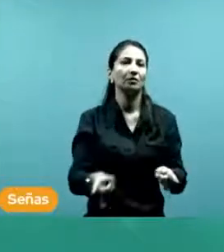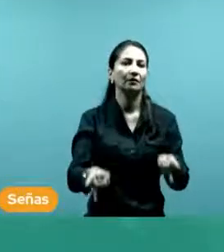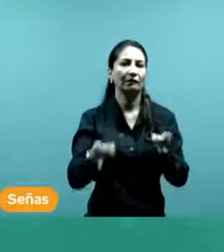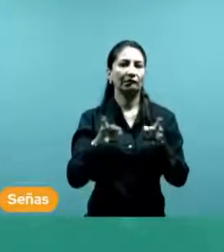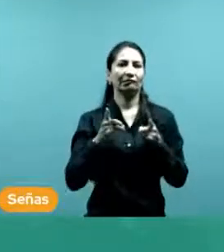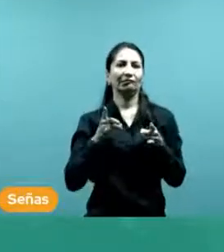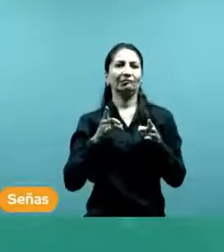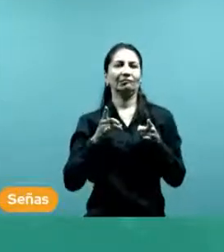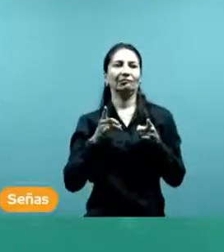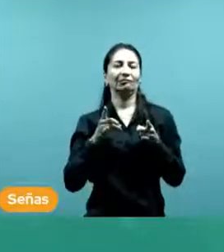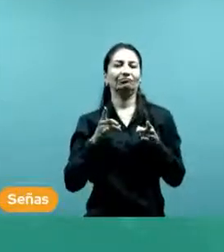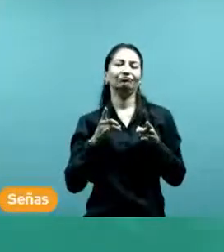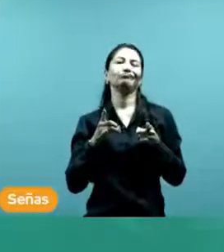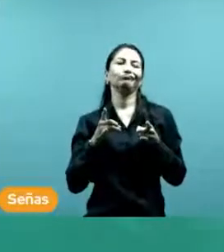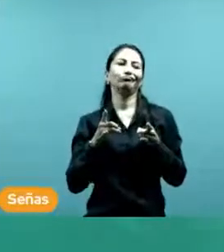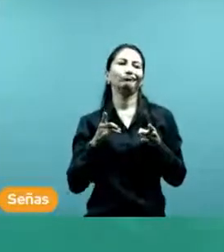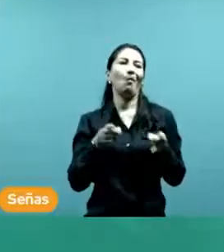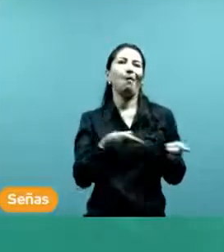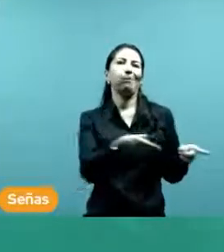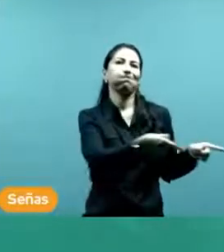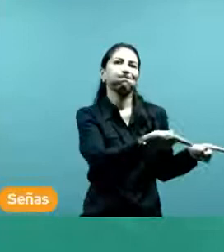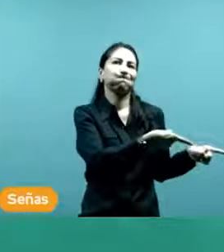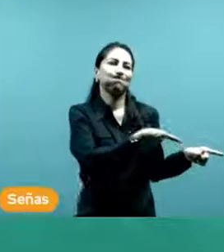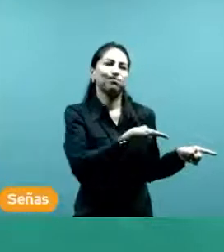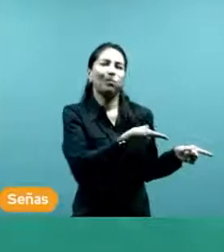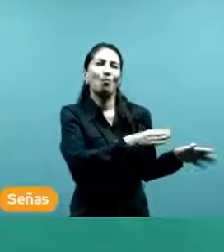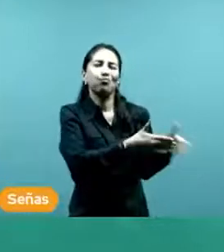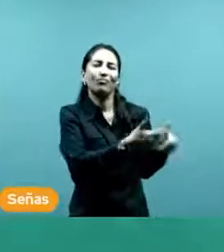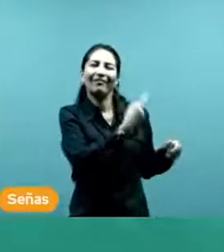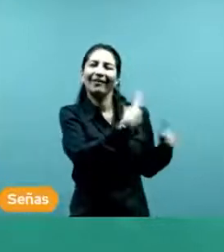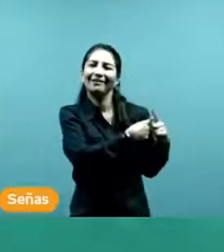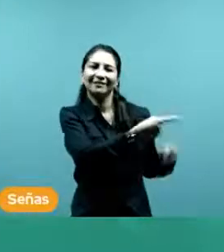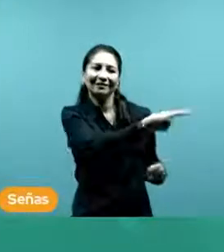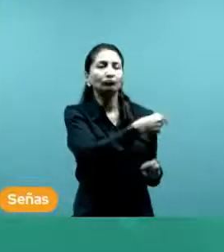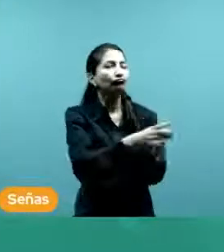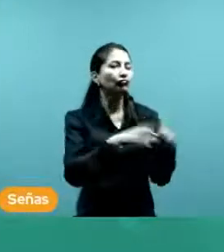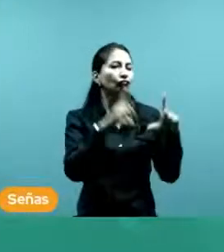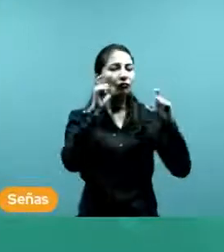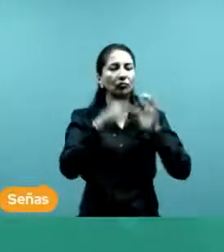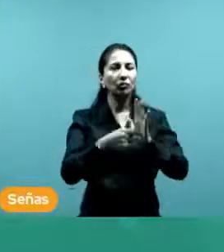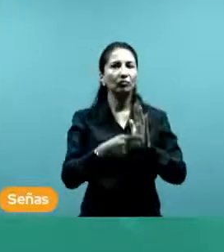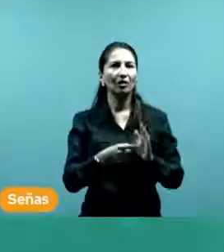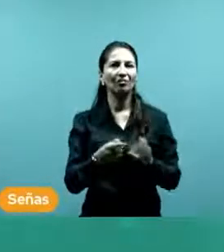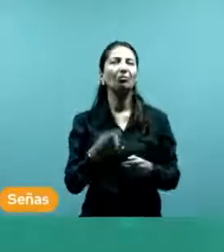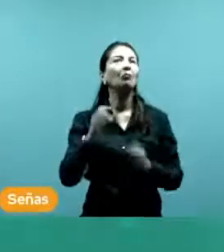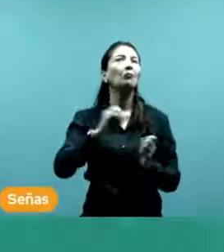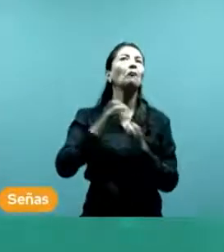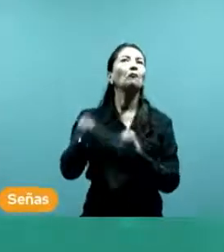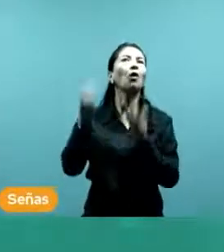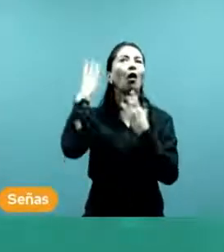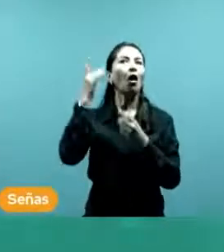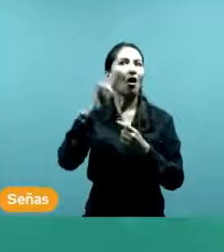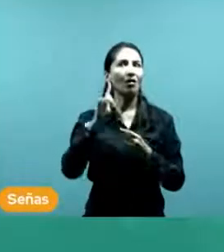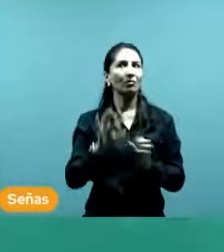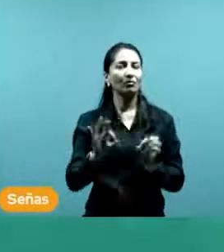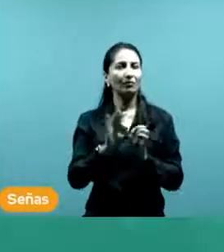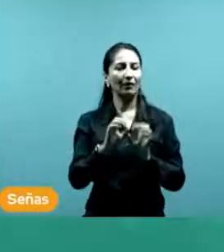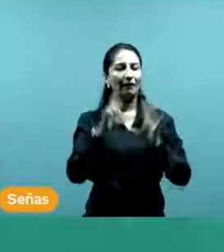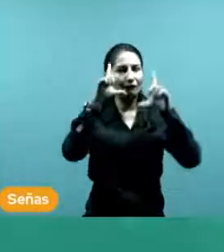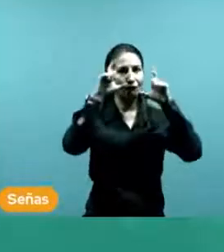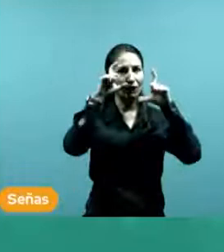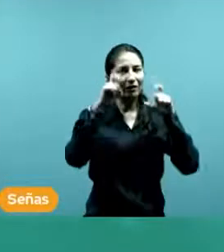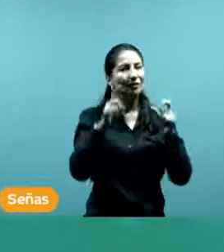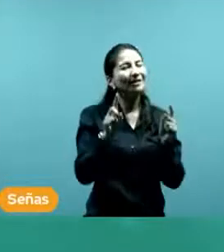feeling that we are together. And queremos it is much este more challenging. Sentimiento de estar con ellos. It is much